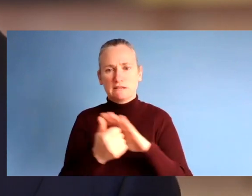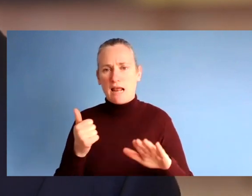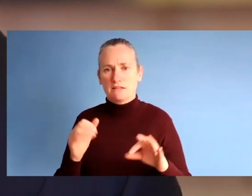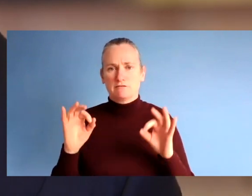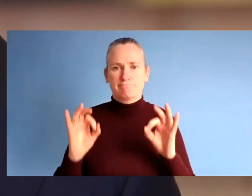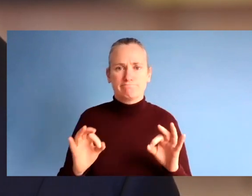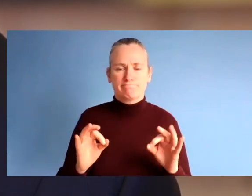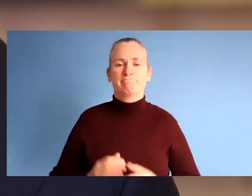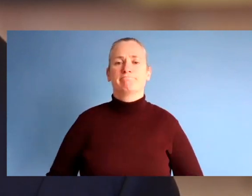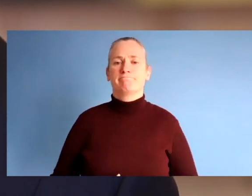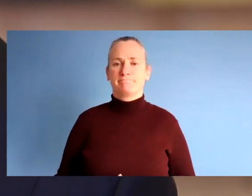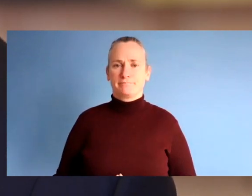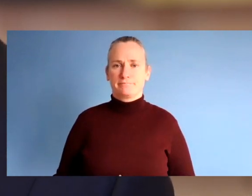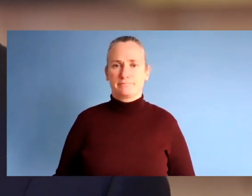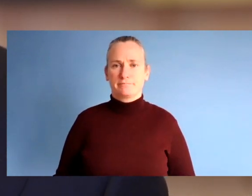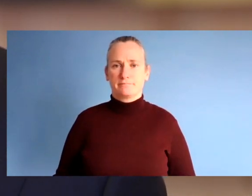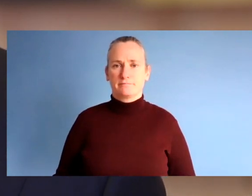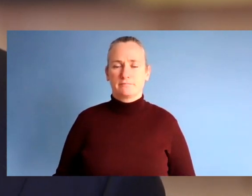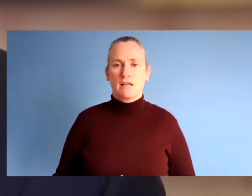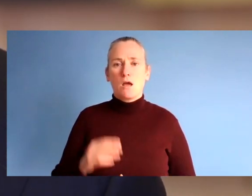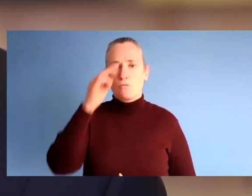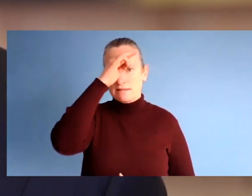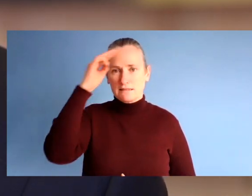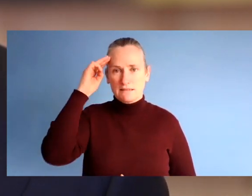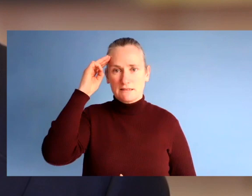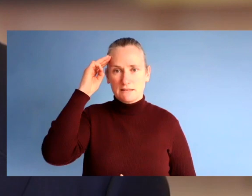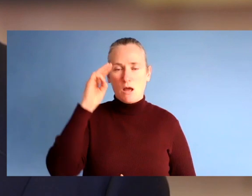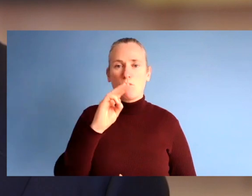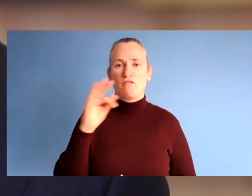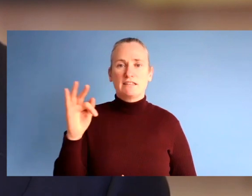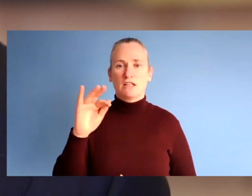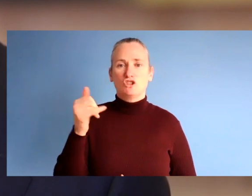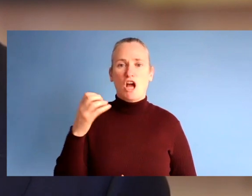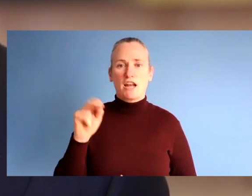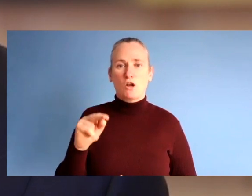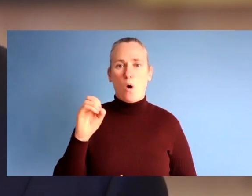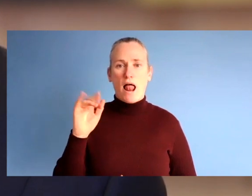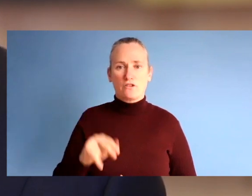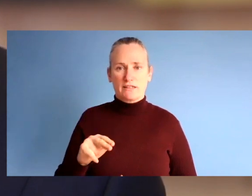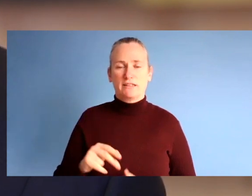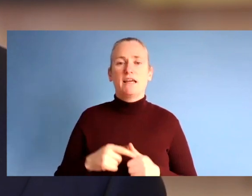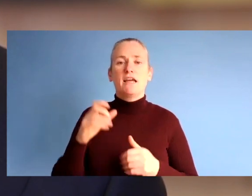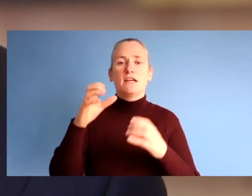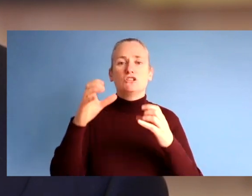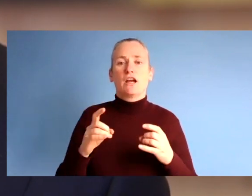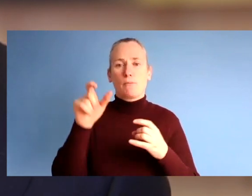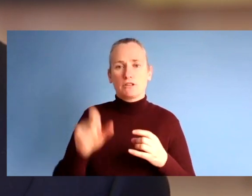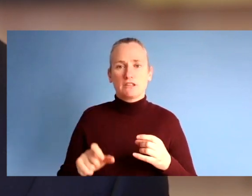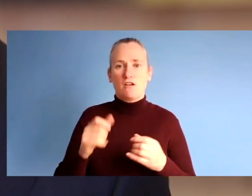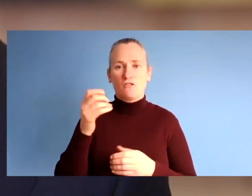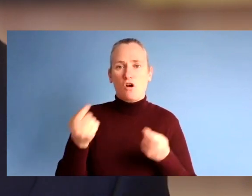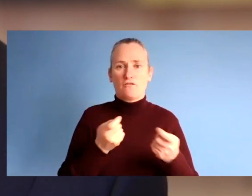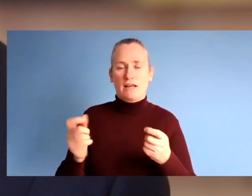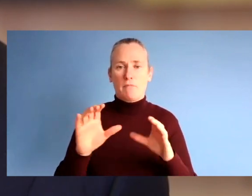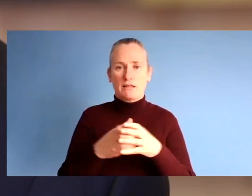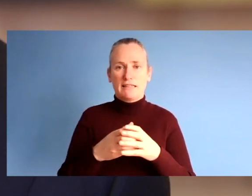aintse talana. President Professor John O'Halloran, Chairperson of the governing body Dr. Catherine Day,